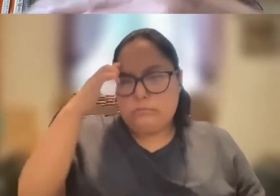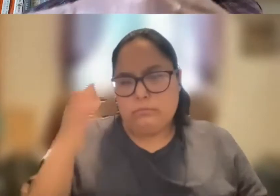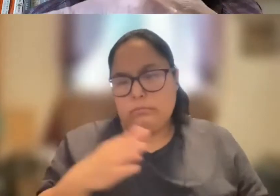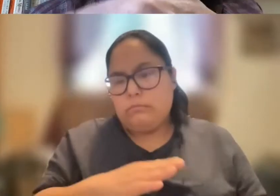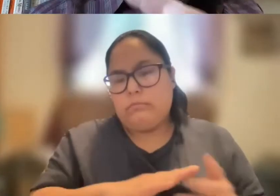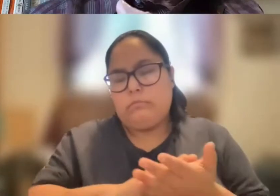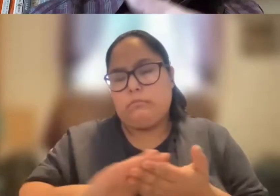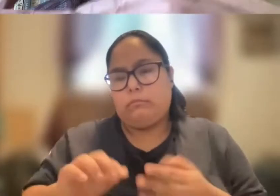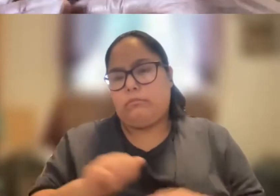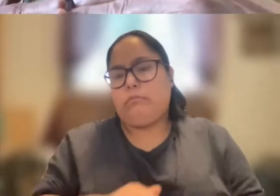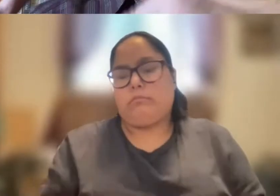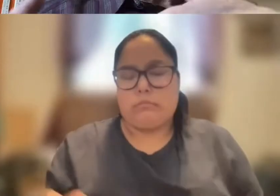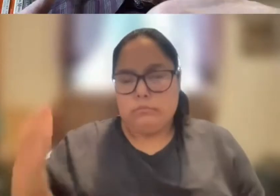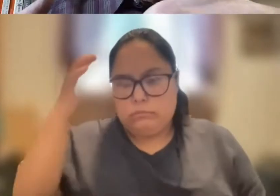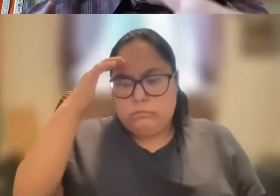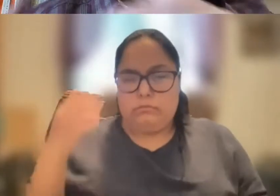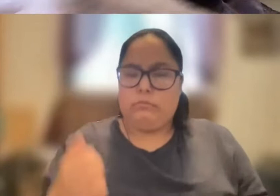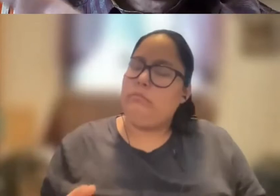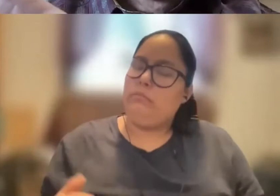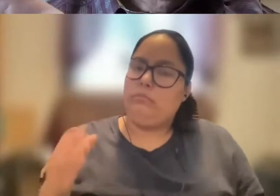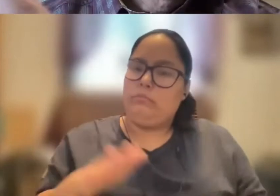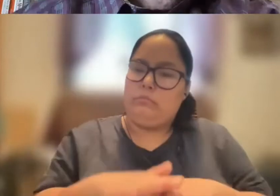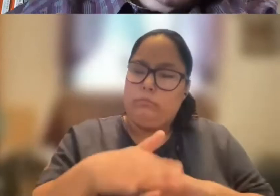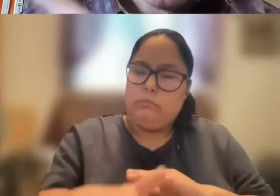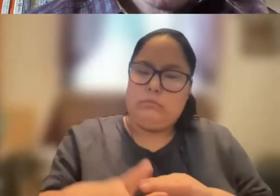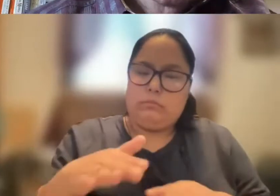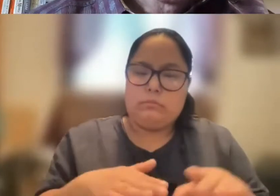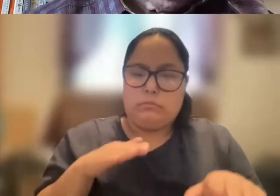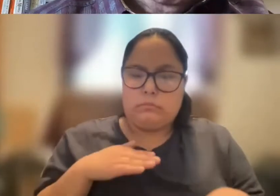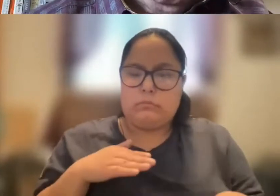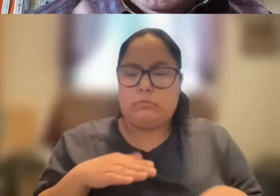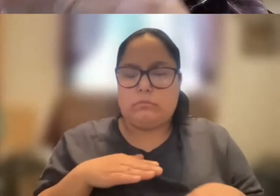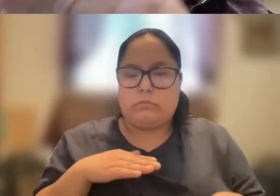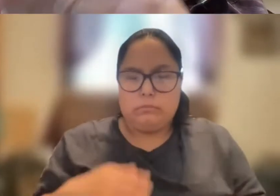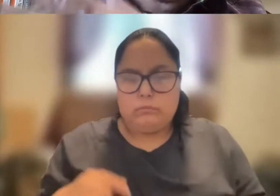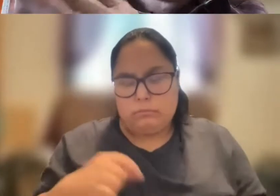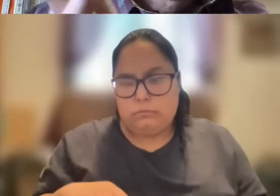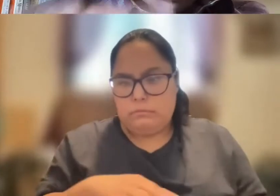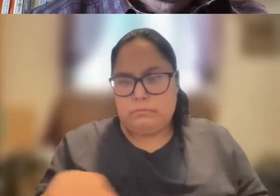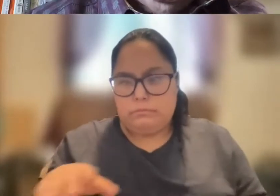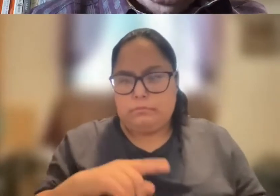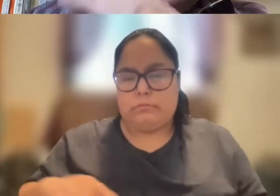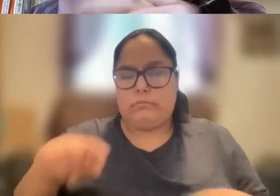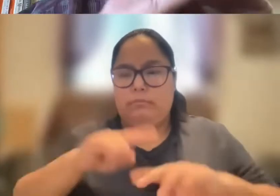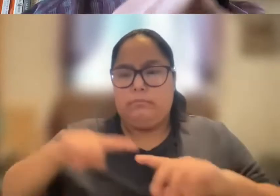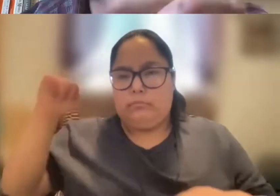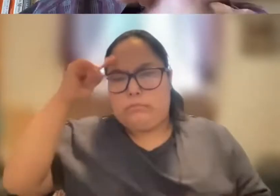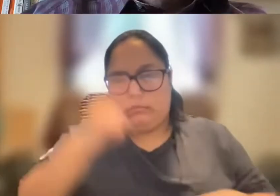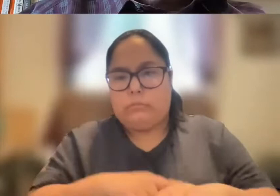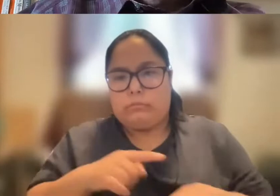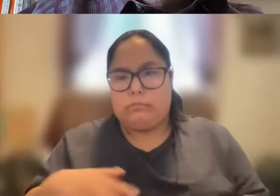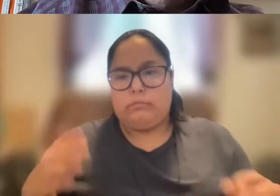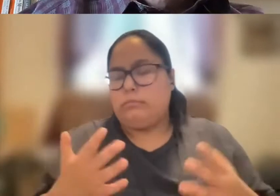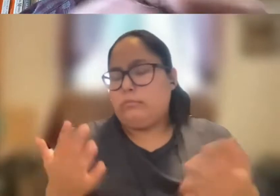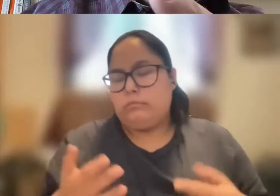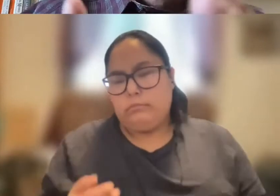to take a step forward and then move a step back. I went through a period when I thought I